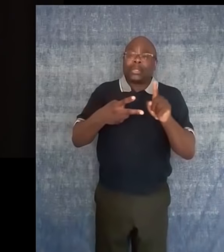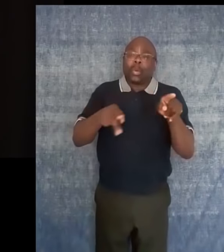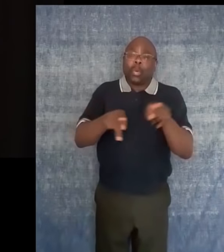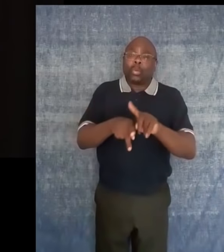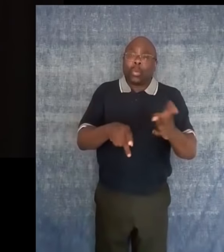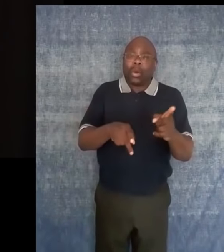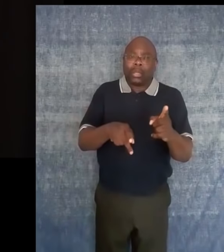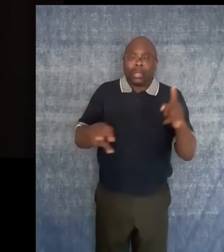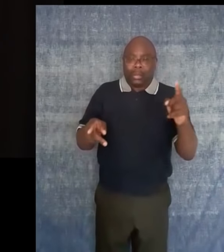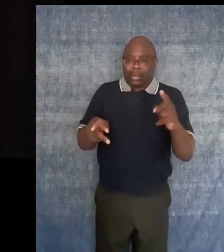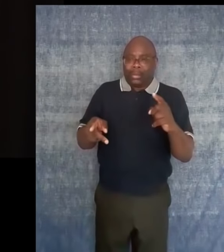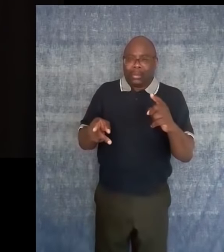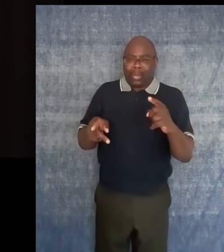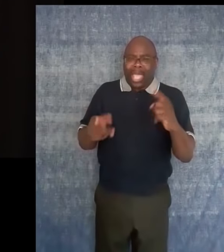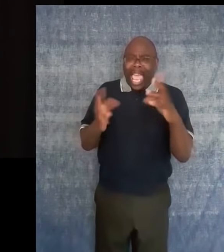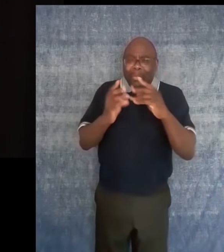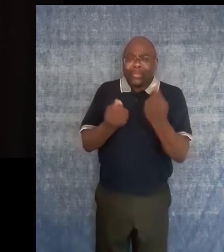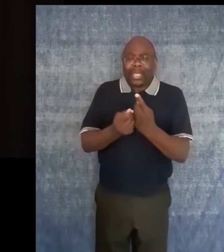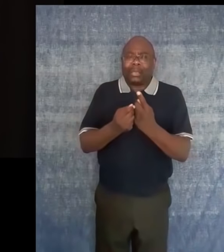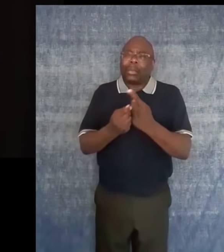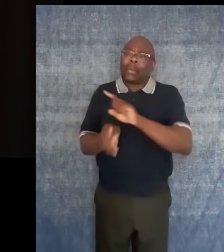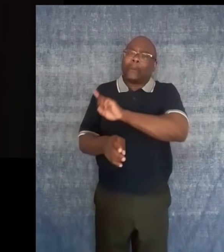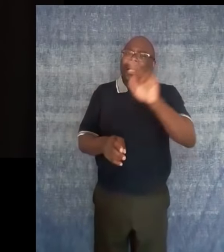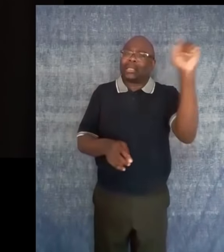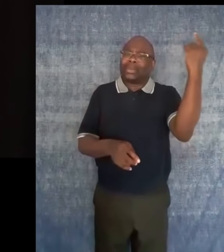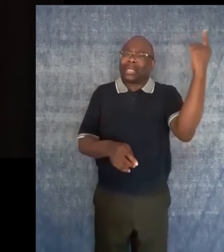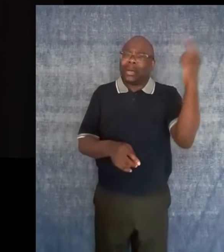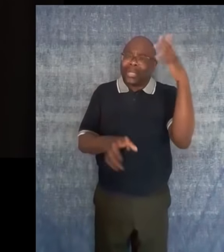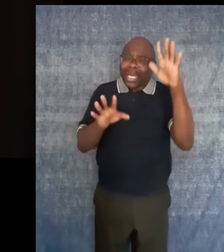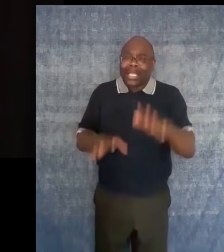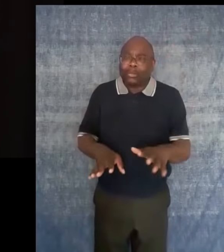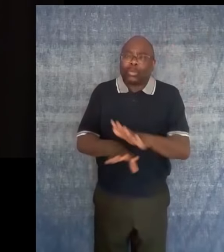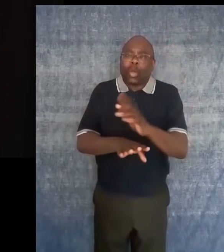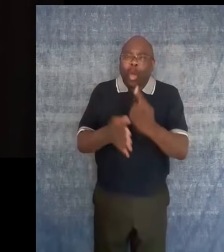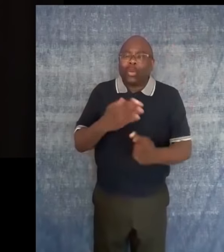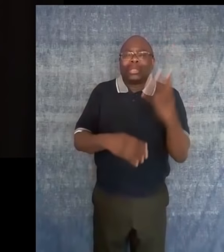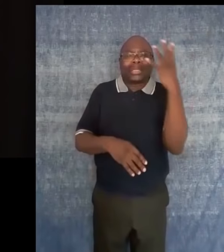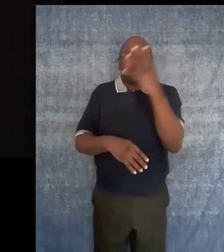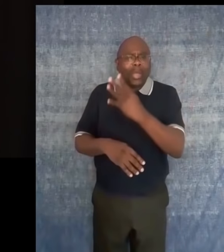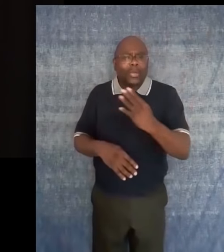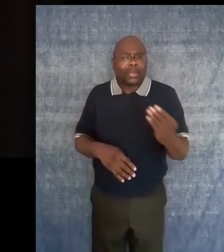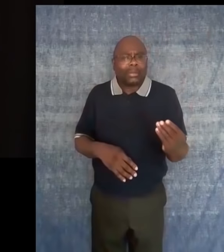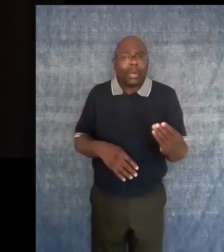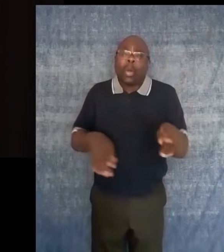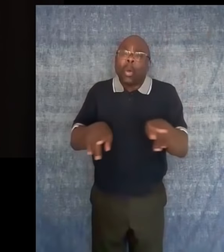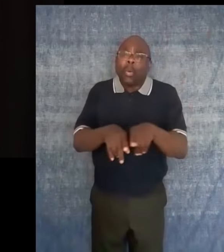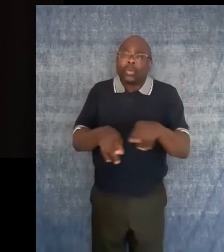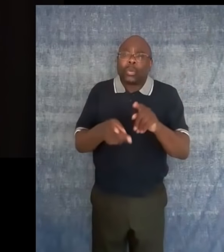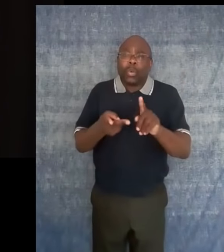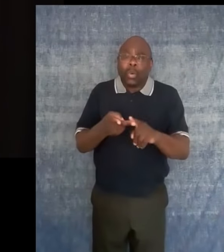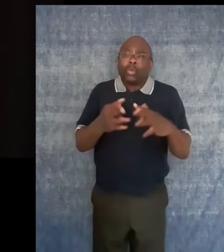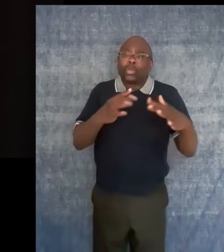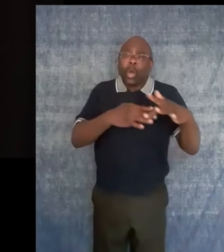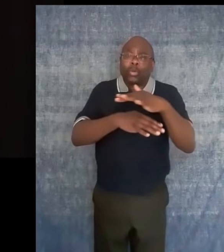also reconciling all things to himself. The kingdom is not just spiritual, but it's also